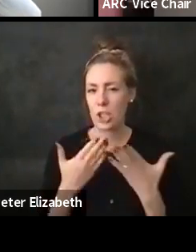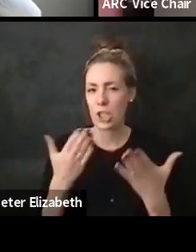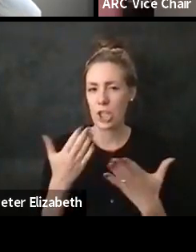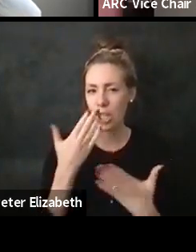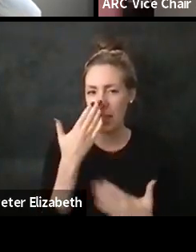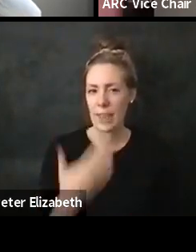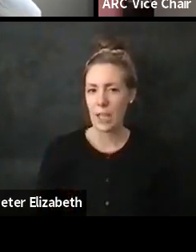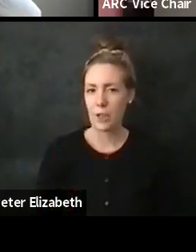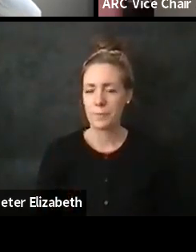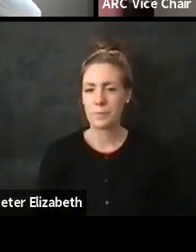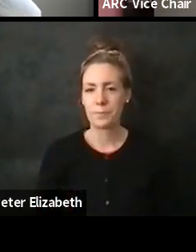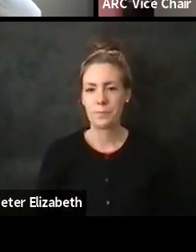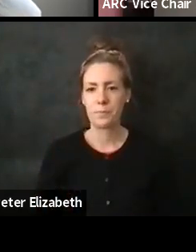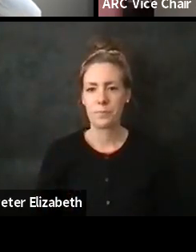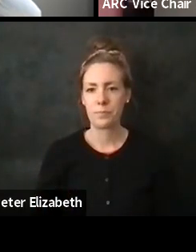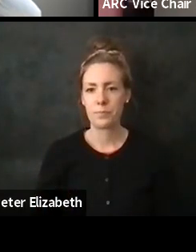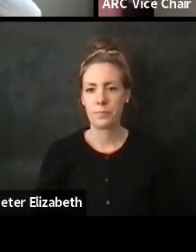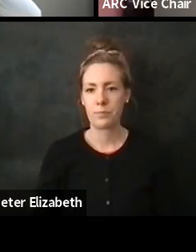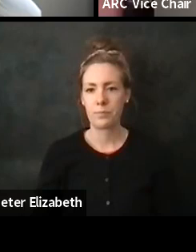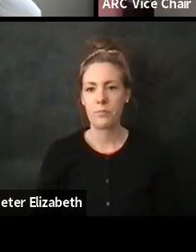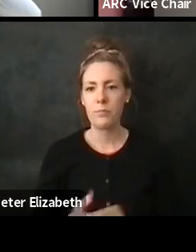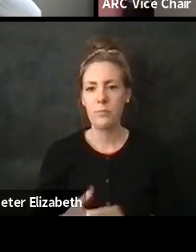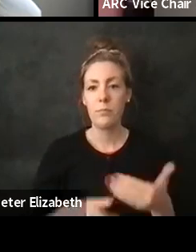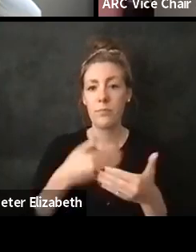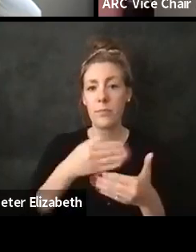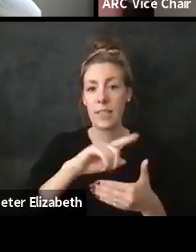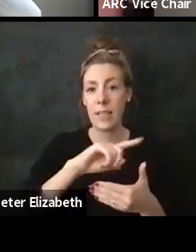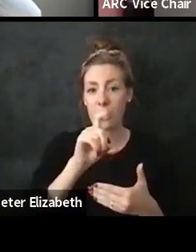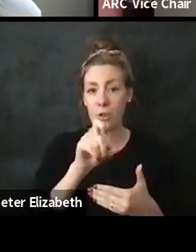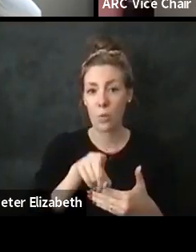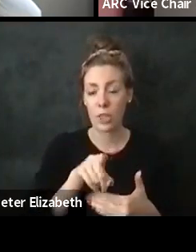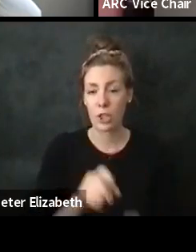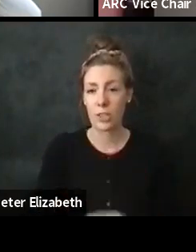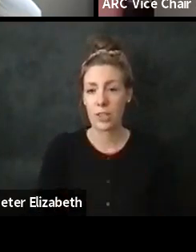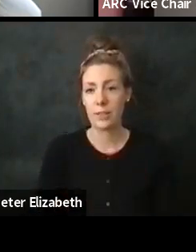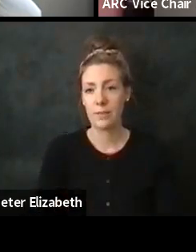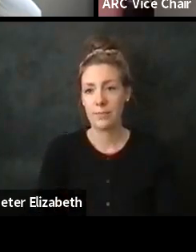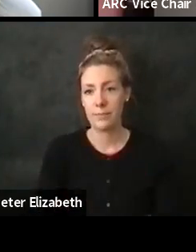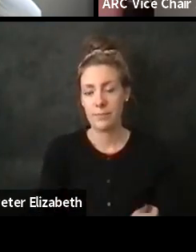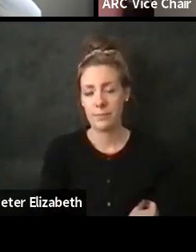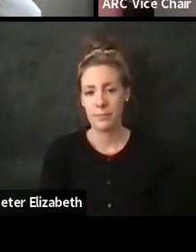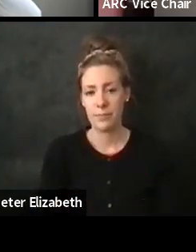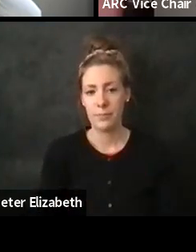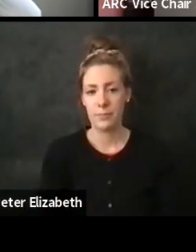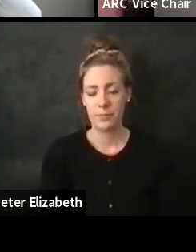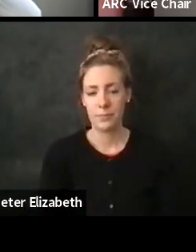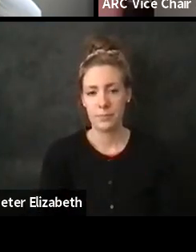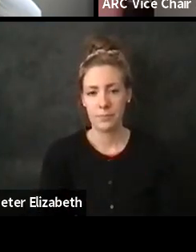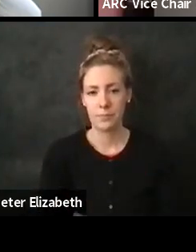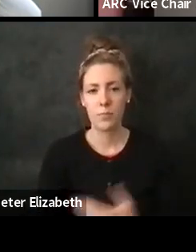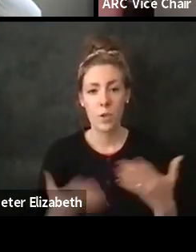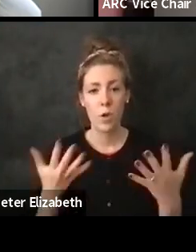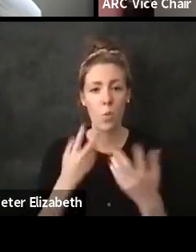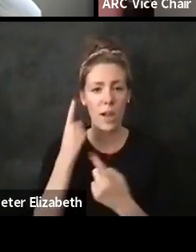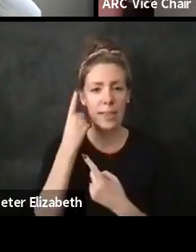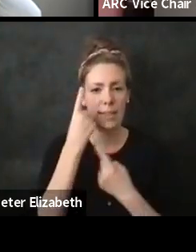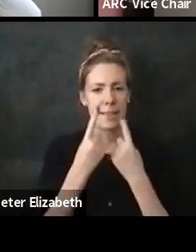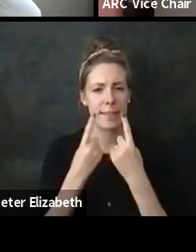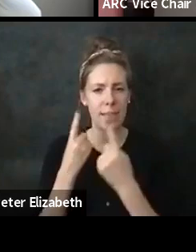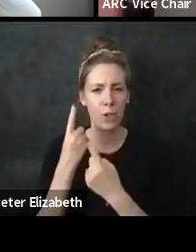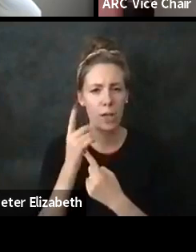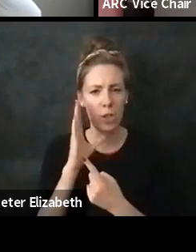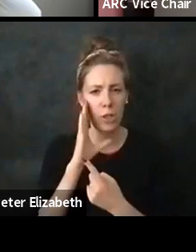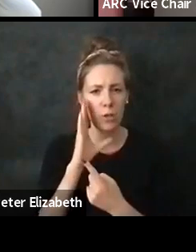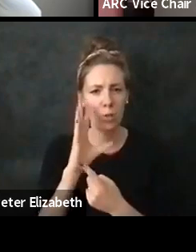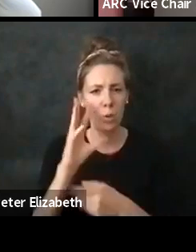there. Next question, and I will give this to the chair and vice chair of the ARC, which is, what considerations is the ARC taking into account